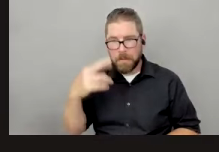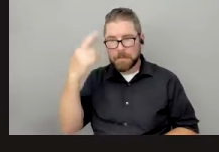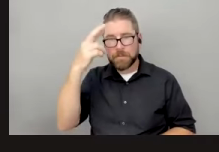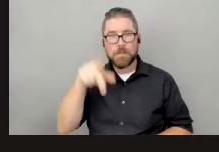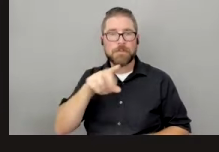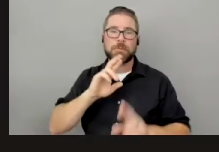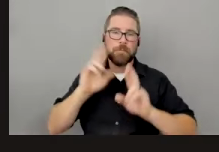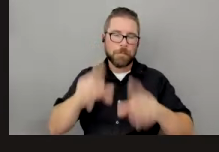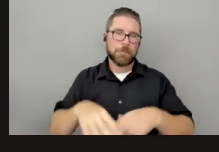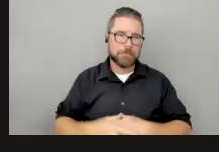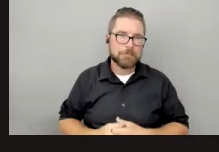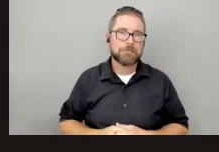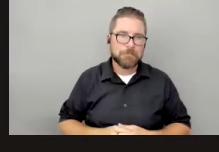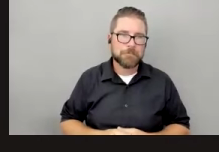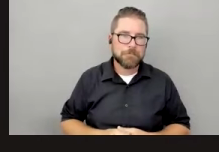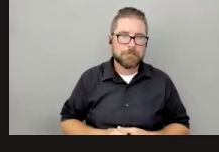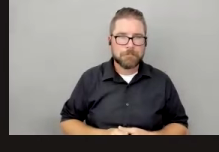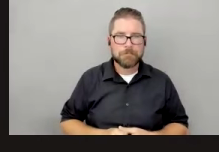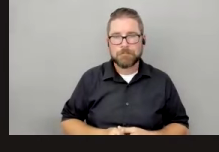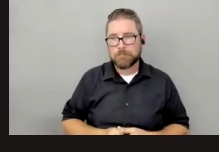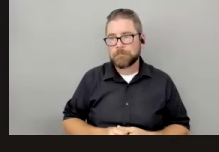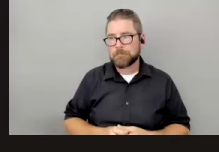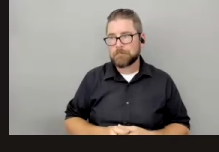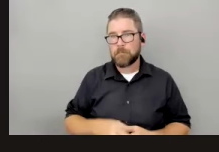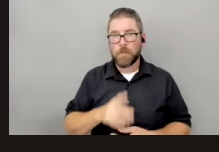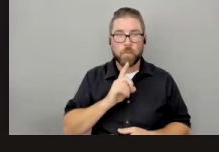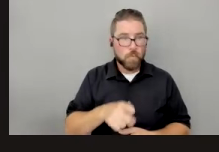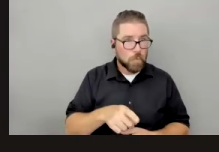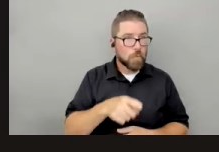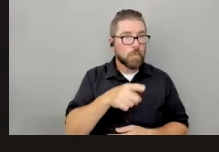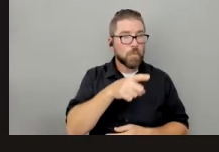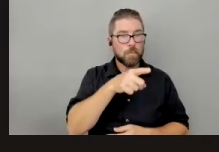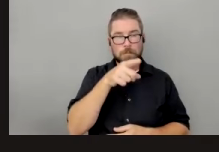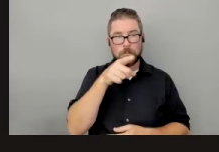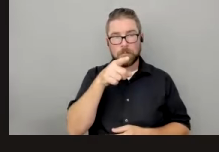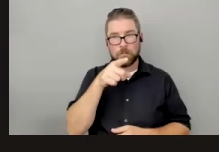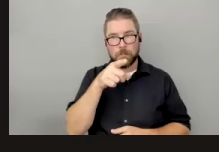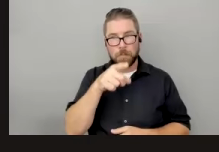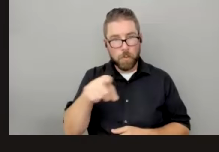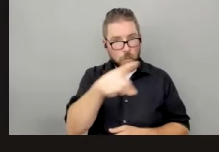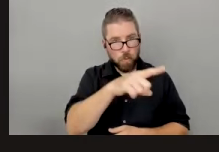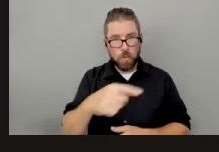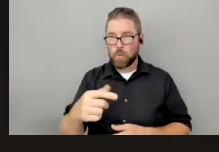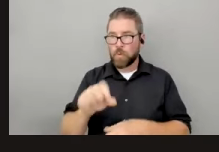right? Not just because, you're a responsible employee under our policy, but also,